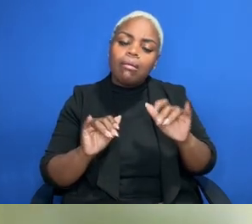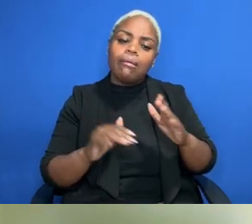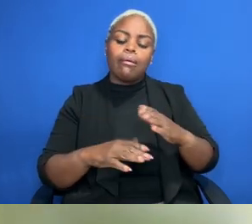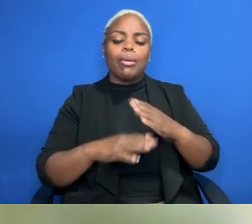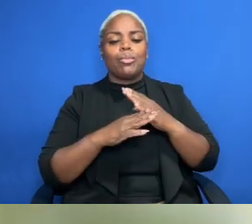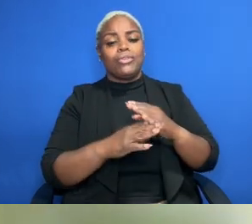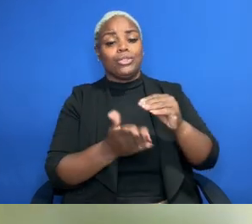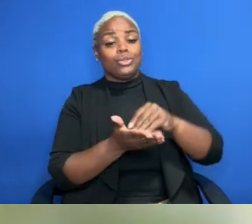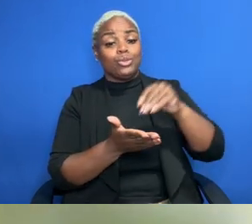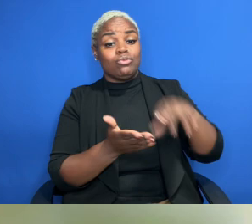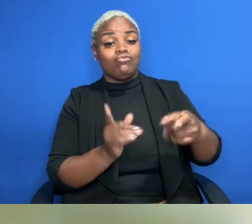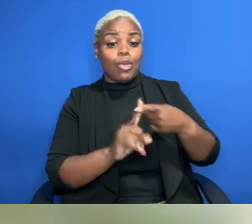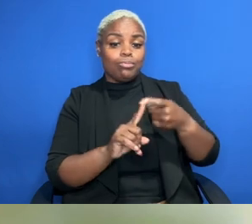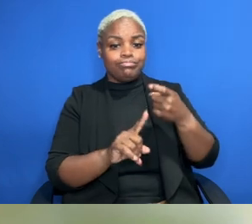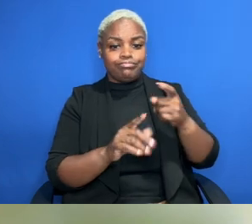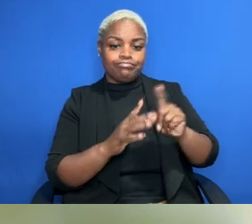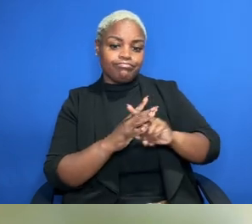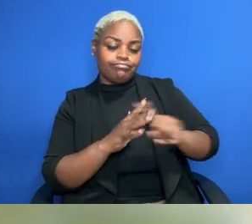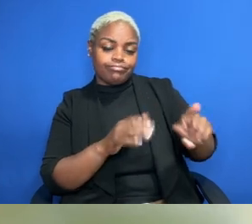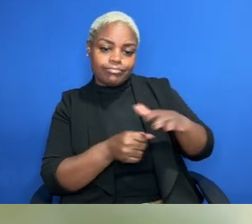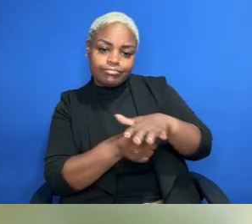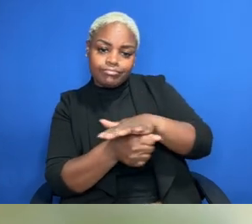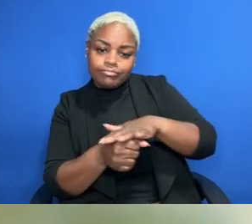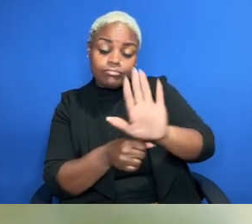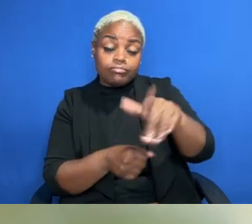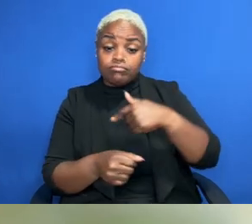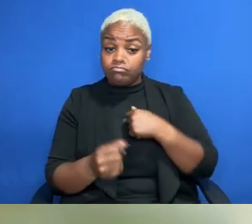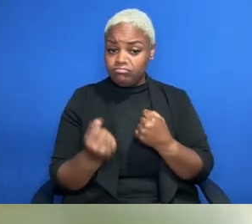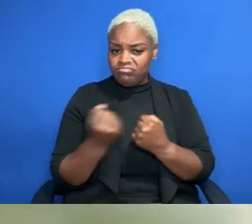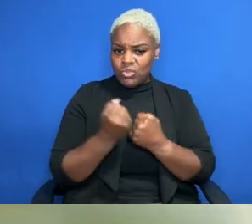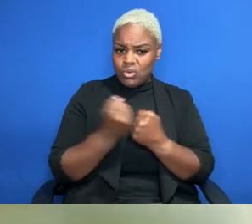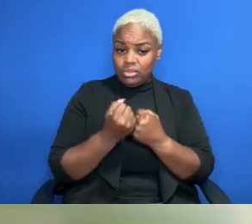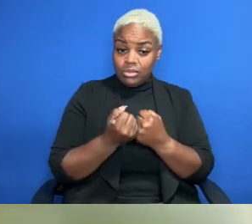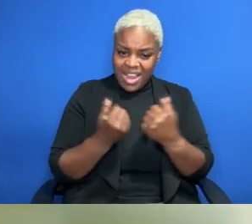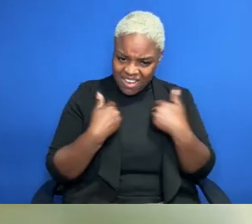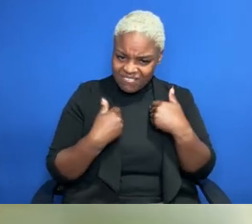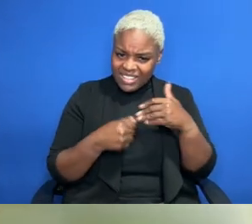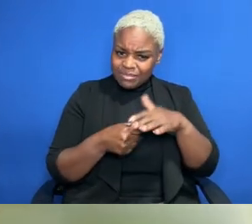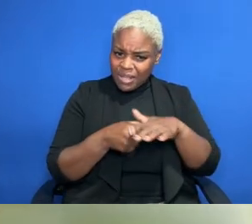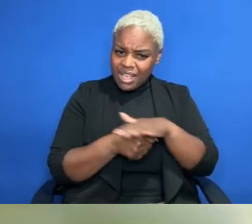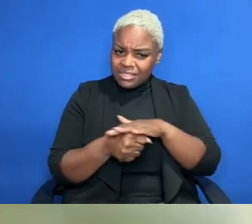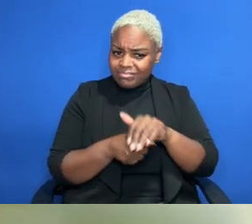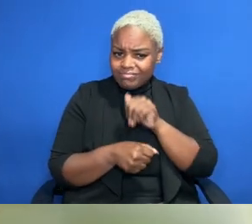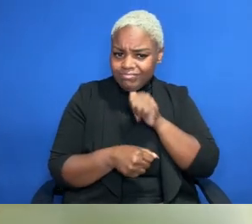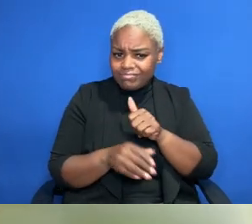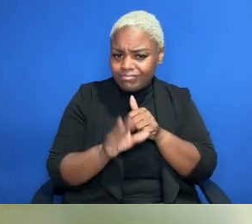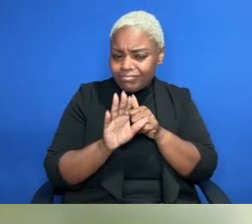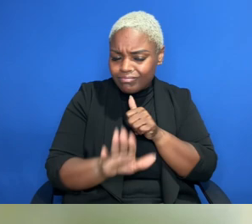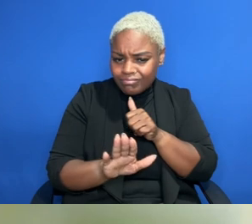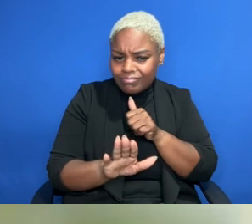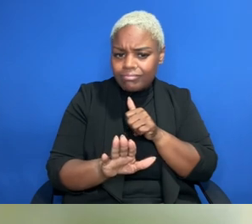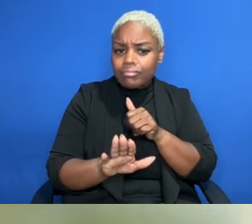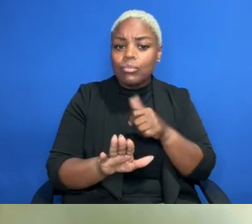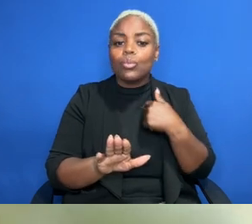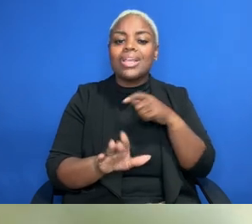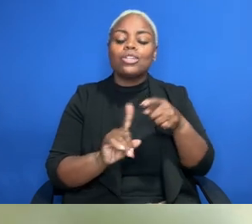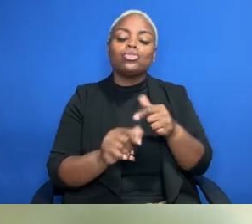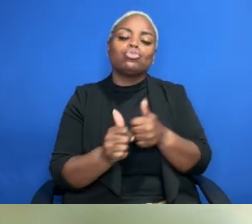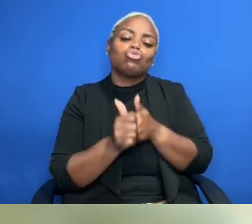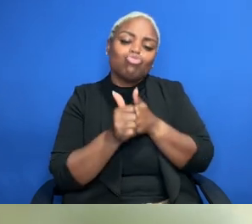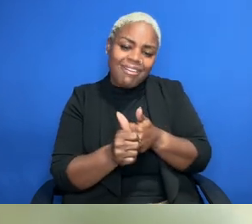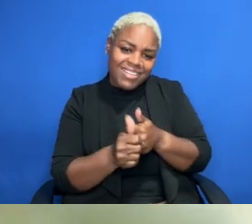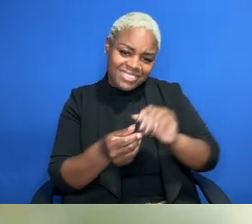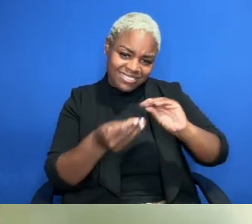still preventing students from exiting these spaces. So I'm an advocate for not having the spaces at all,